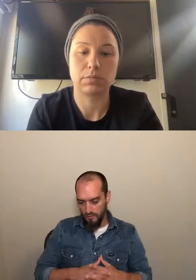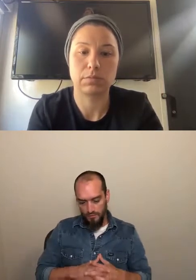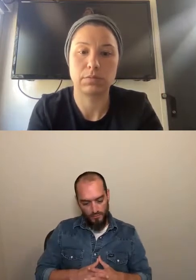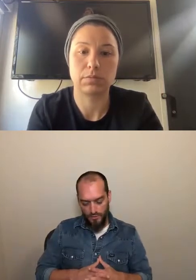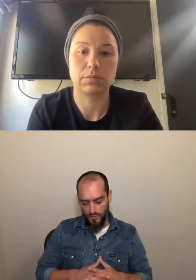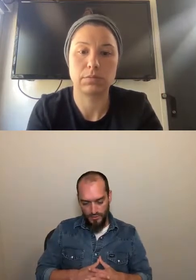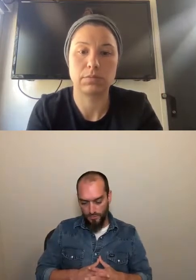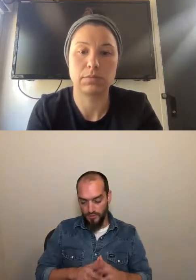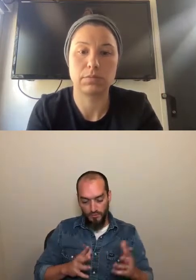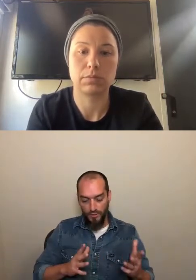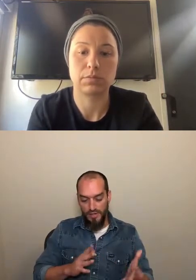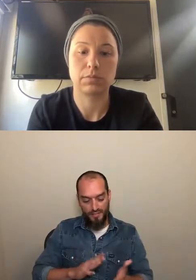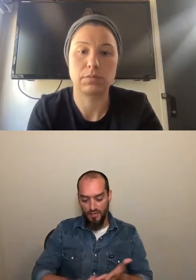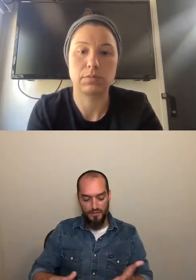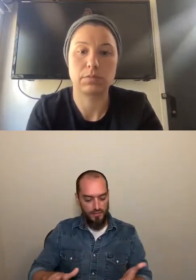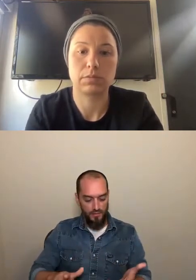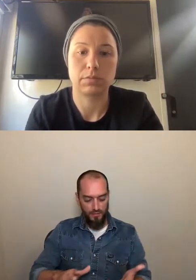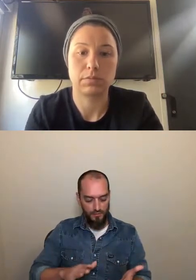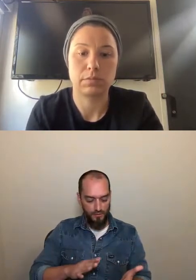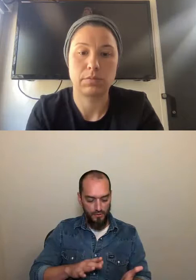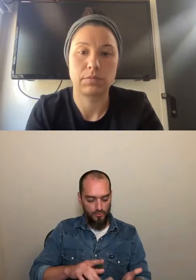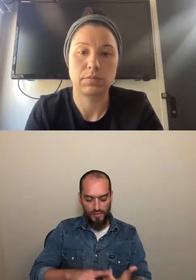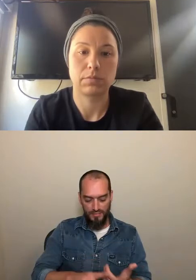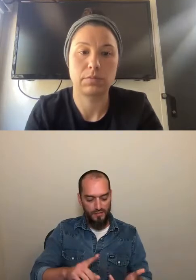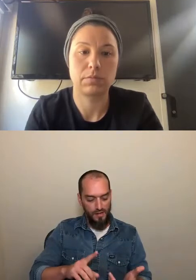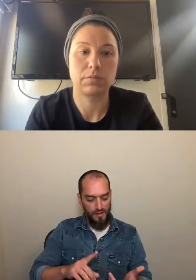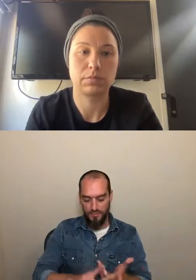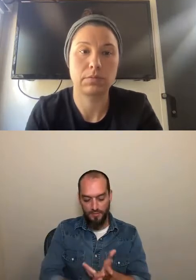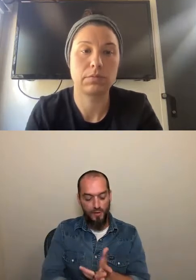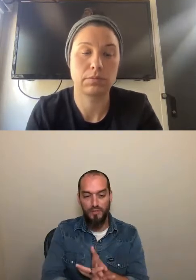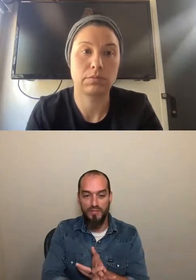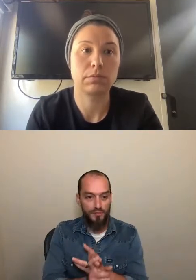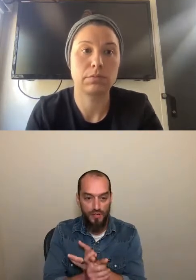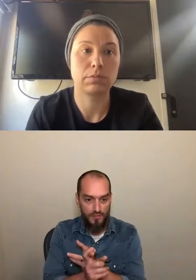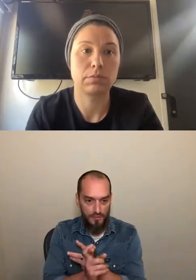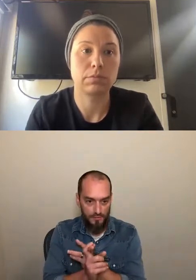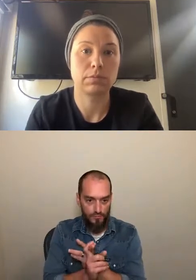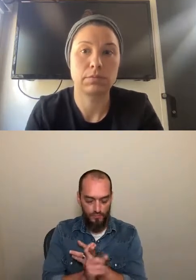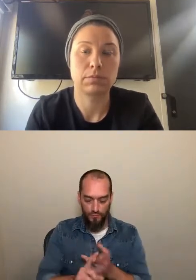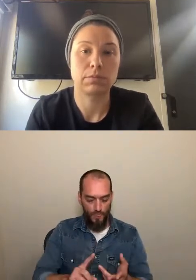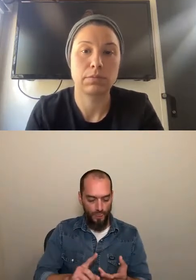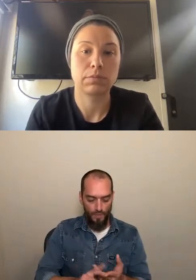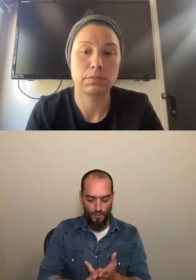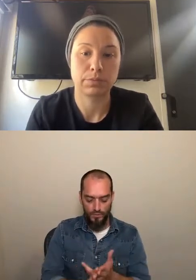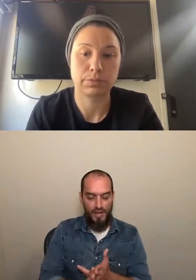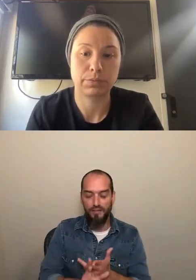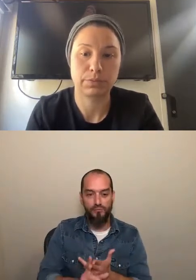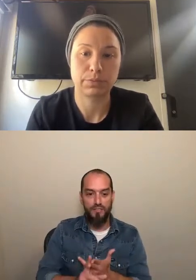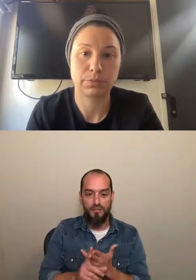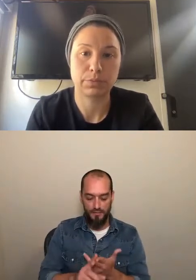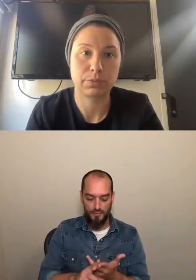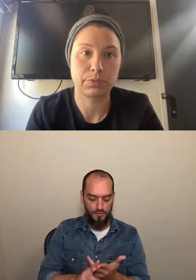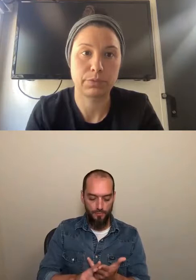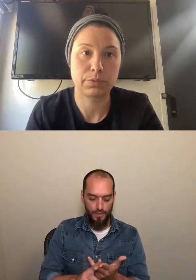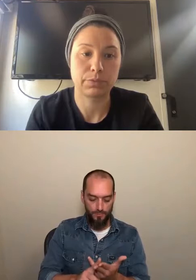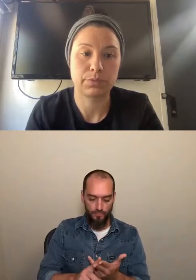Then, you know, simply looking at ducting, you know, flex duct, doesn't matter what type of ducting, which I hate flex